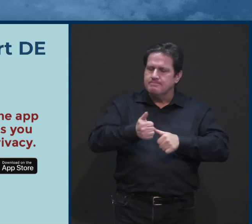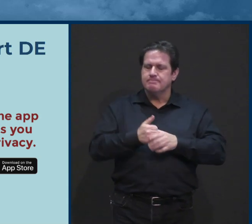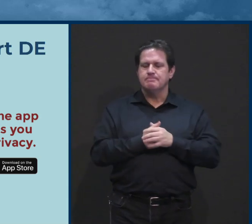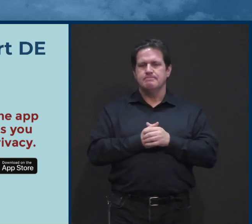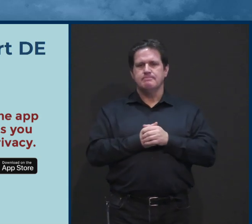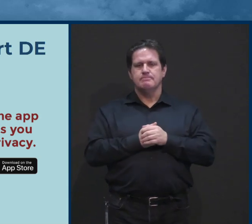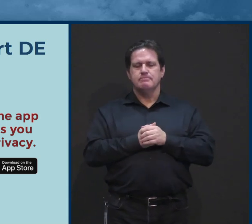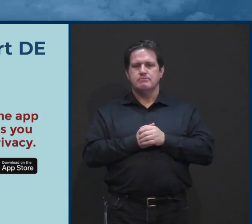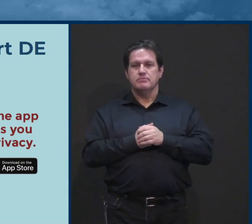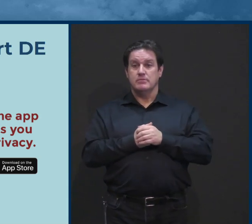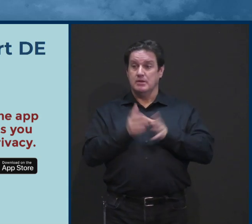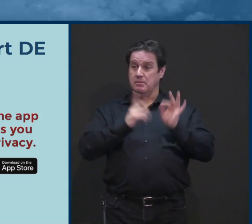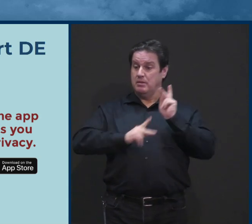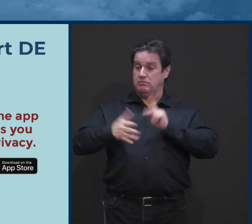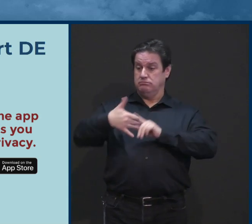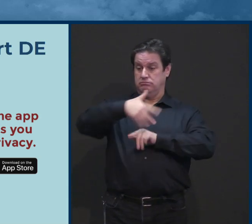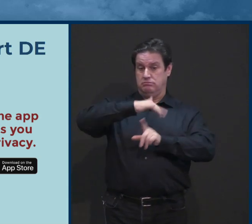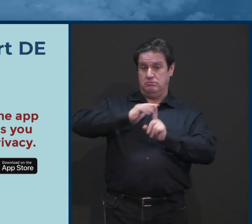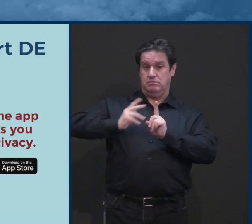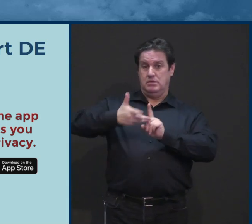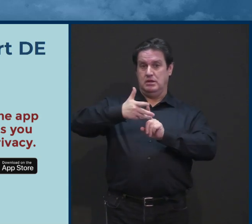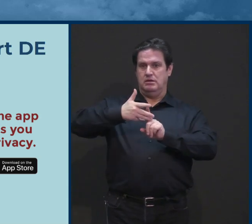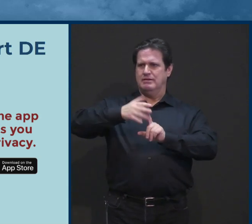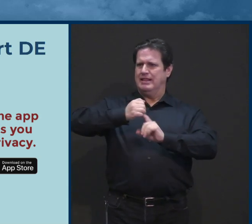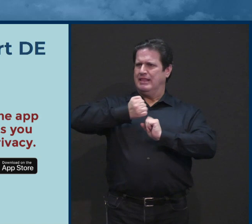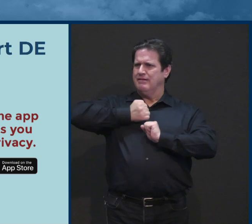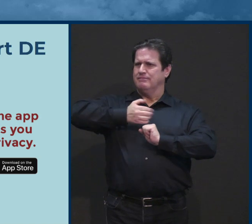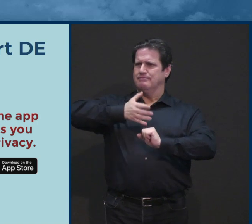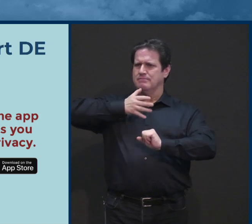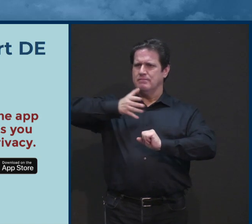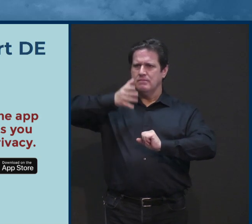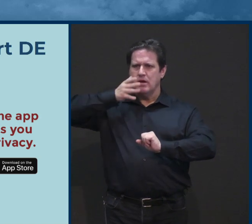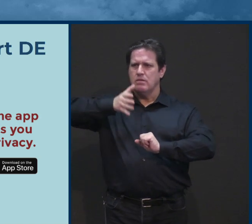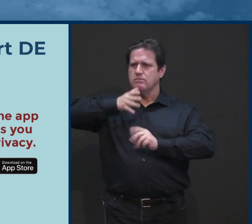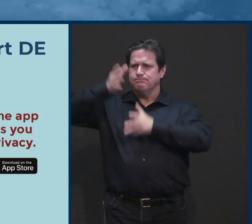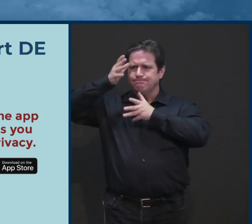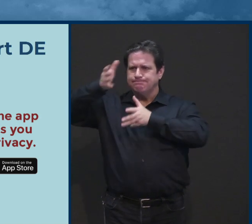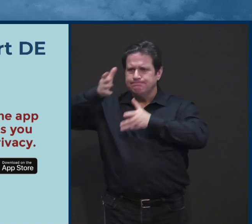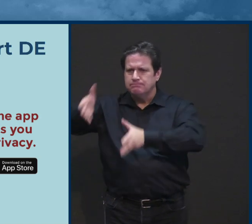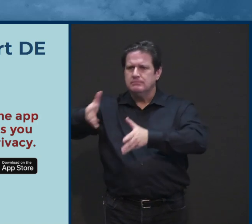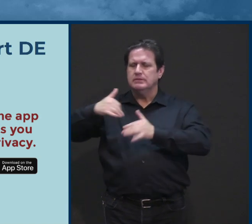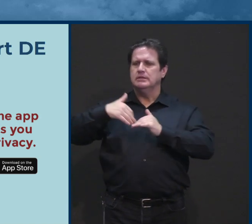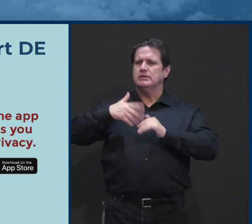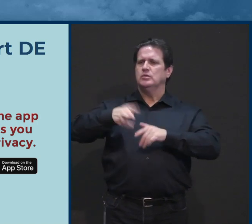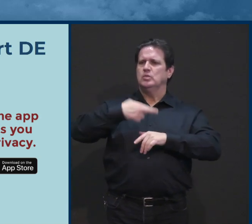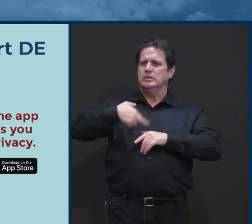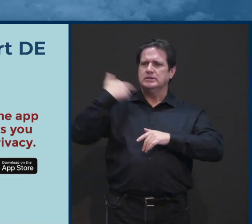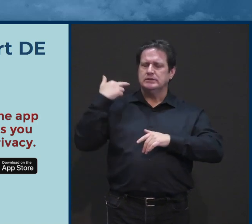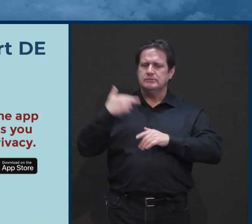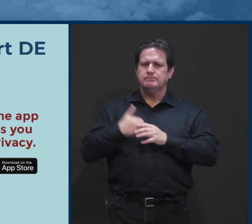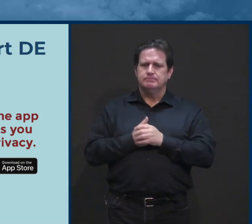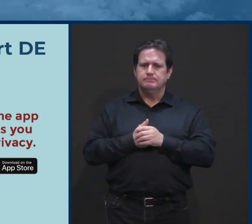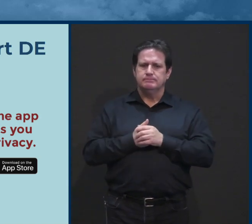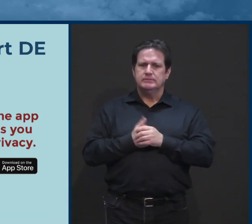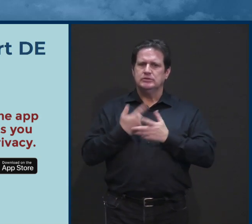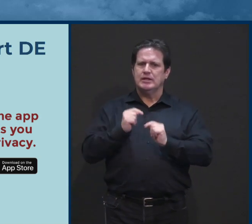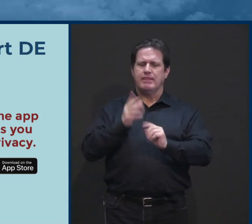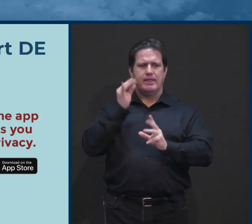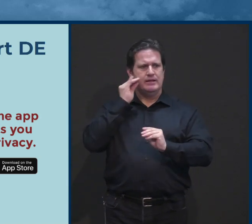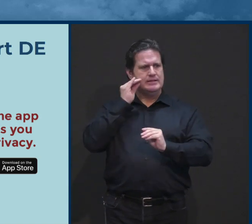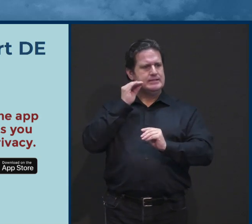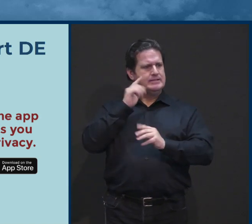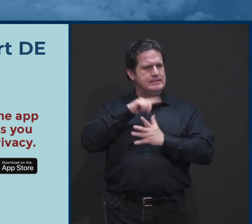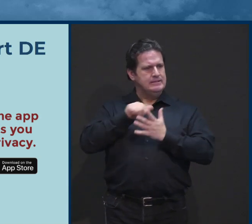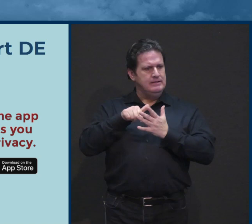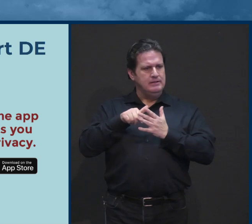people around you, more importantly, those that you love, those that are elderly, those that are at risk. I try to think of everything